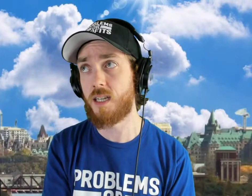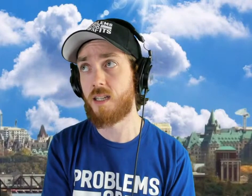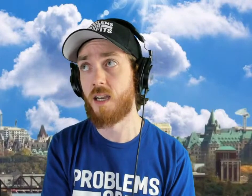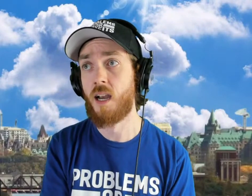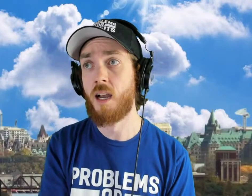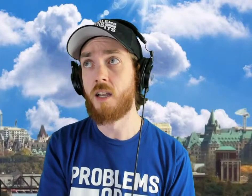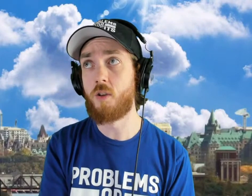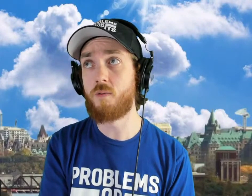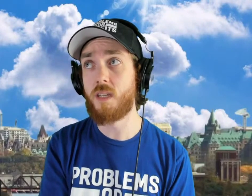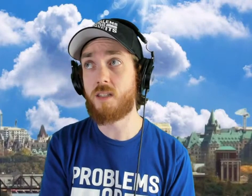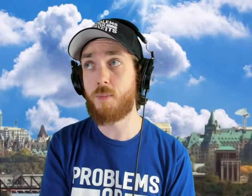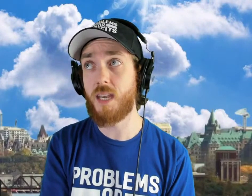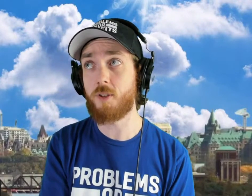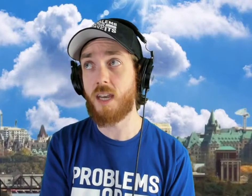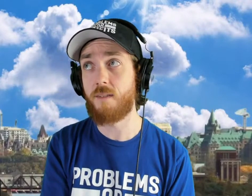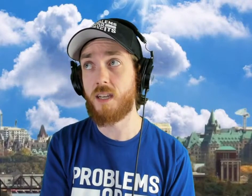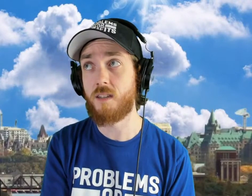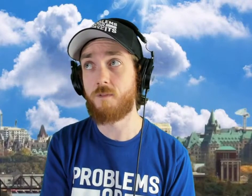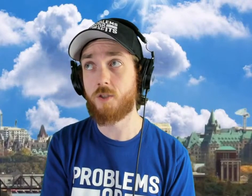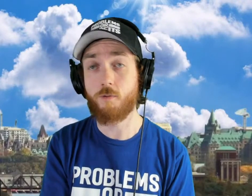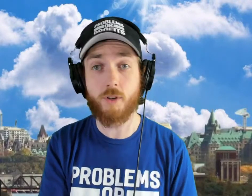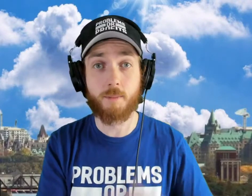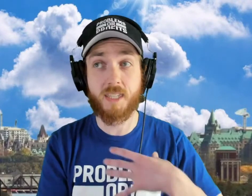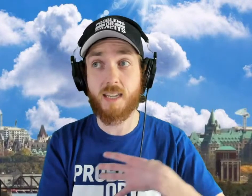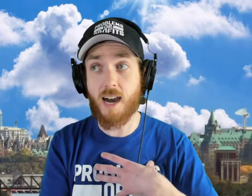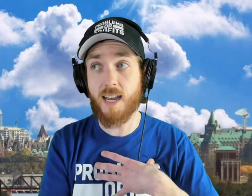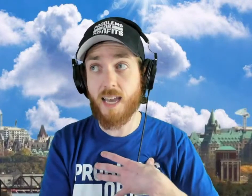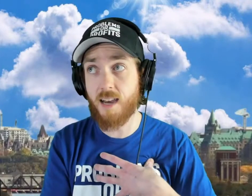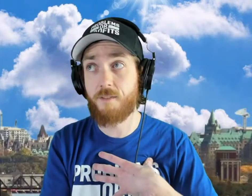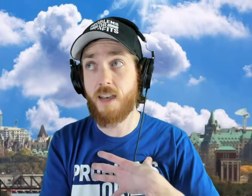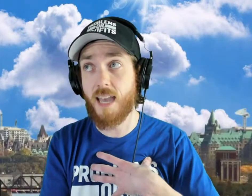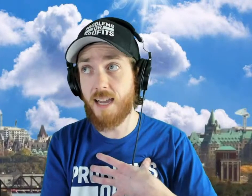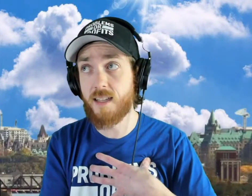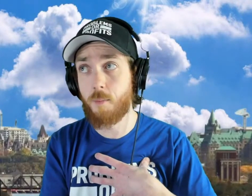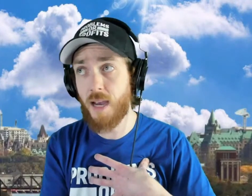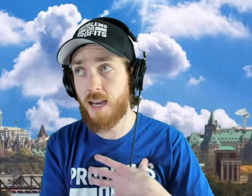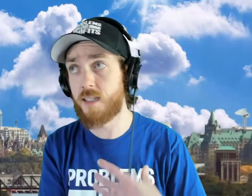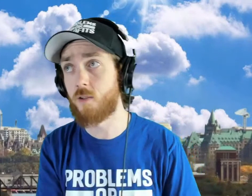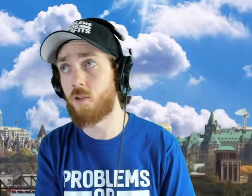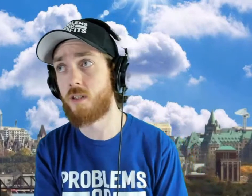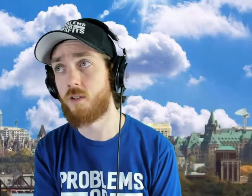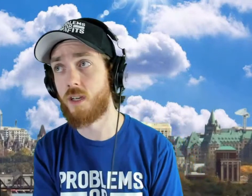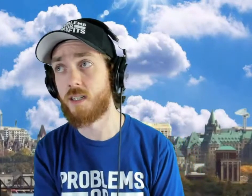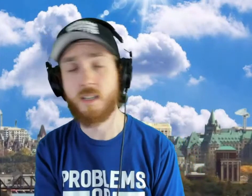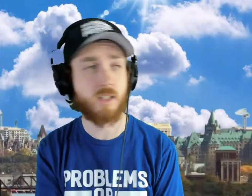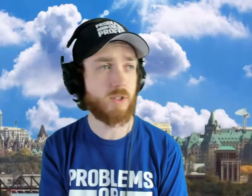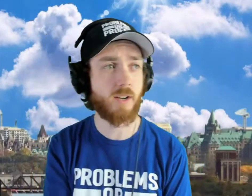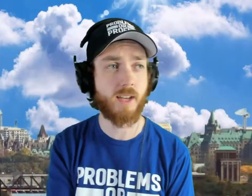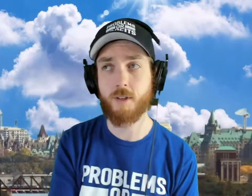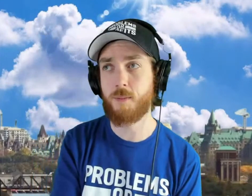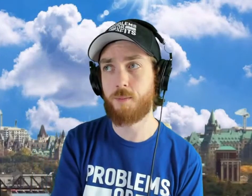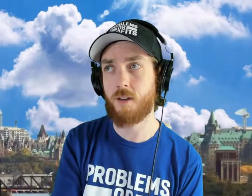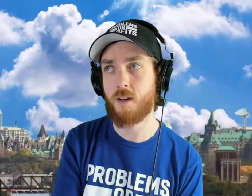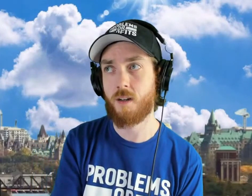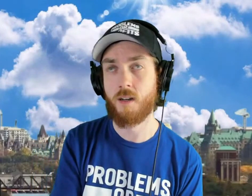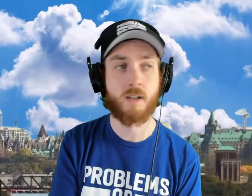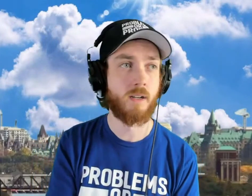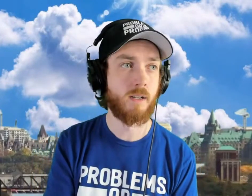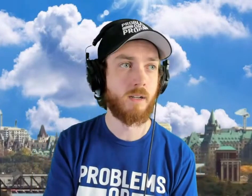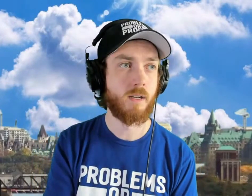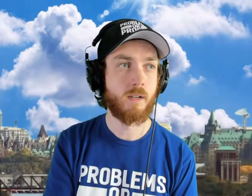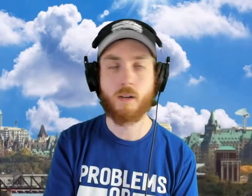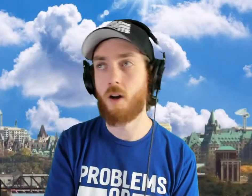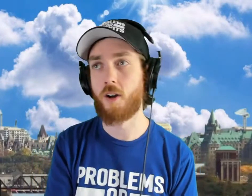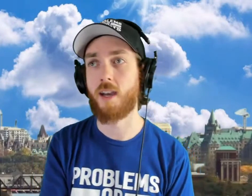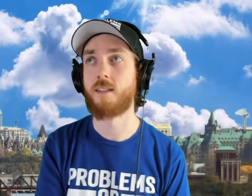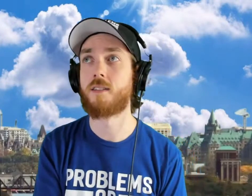to succeed, you need to be able to have the individual freedoms that I have and had in the past in order to do this. Did you share that with me, Peter?